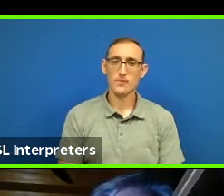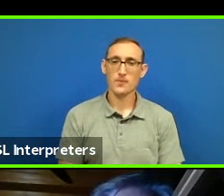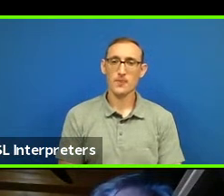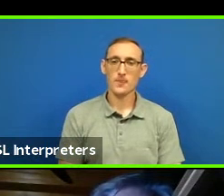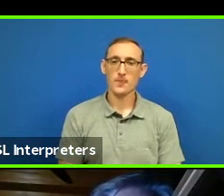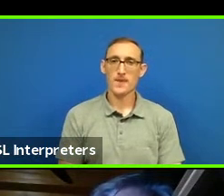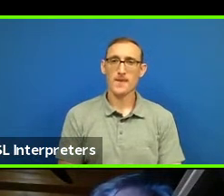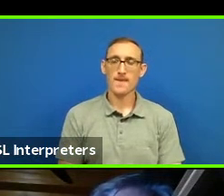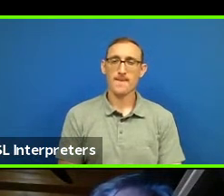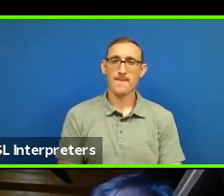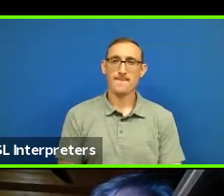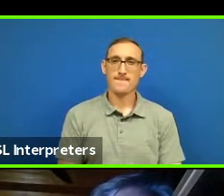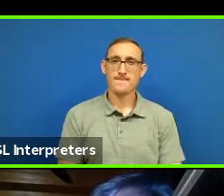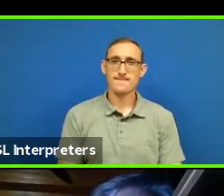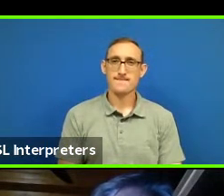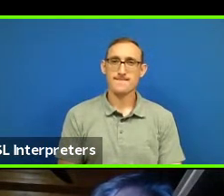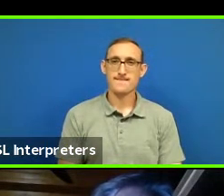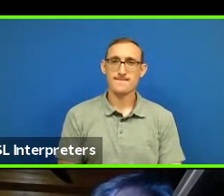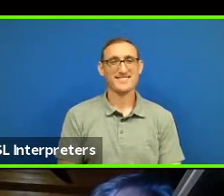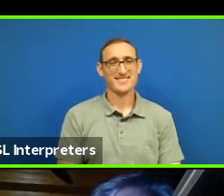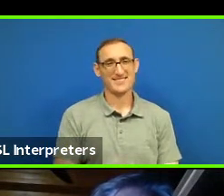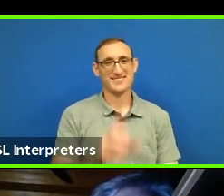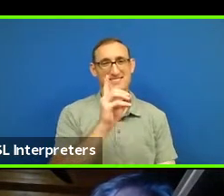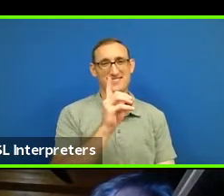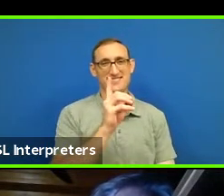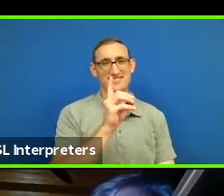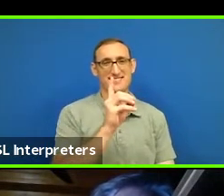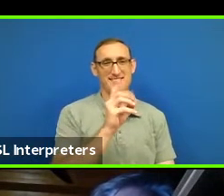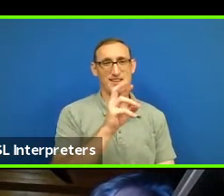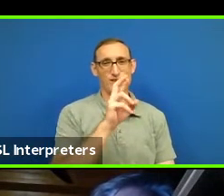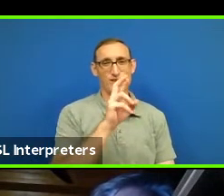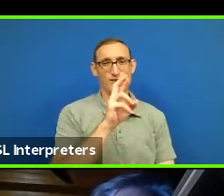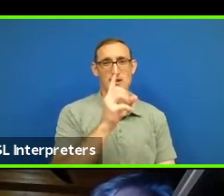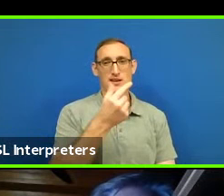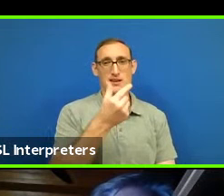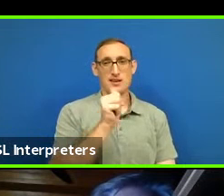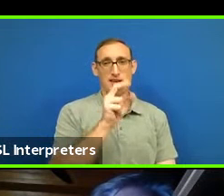Okay. Thank you for that feedback. Others?